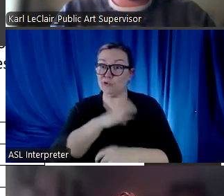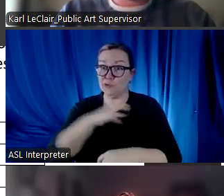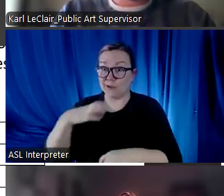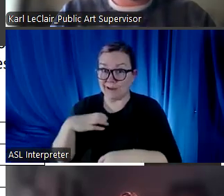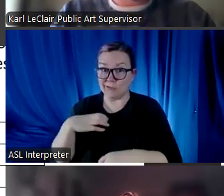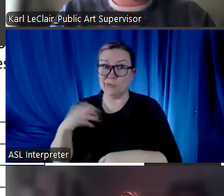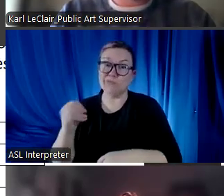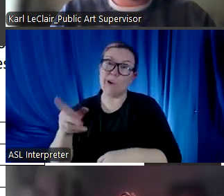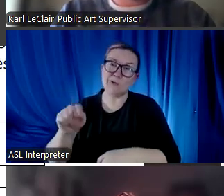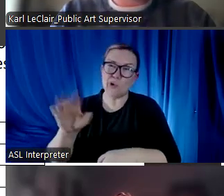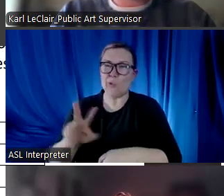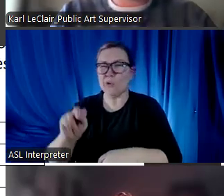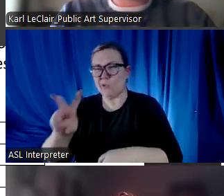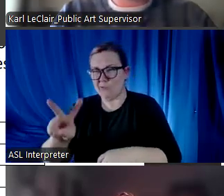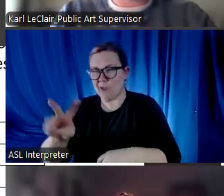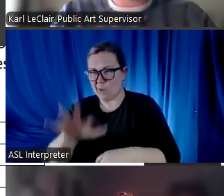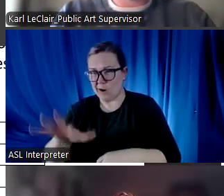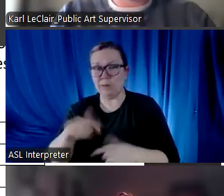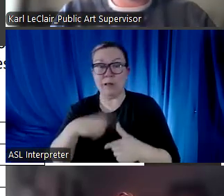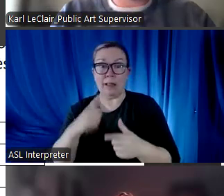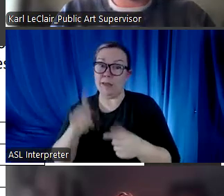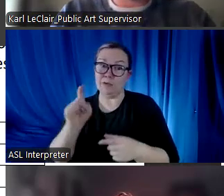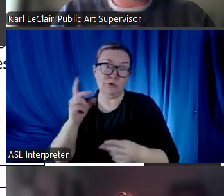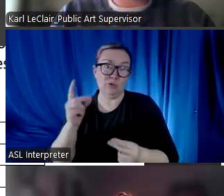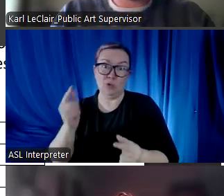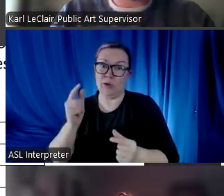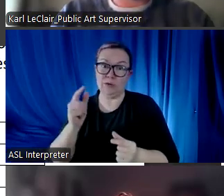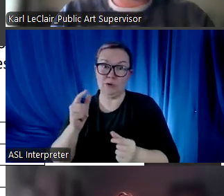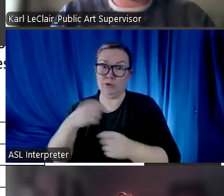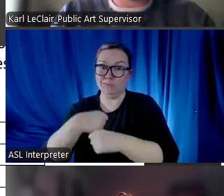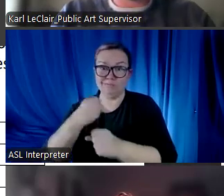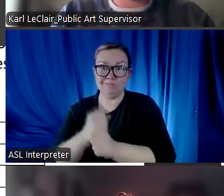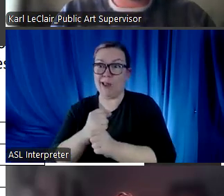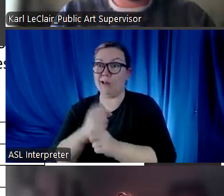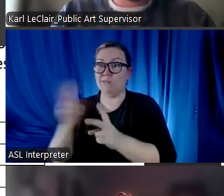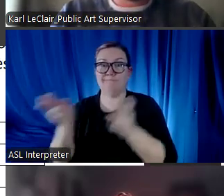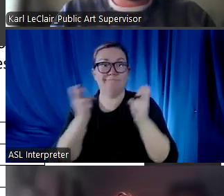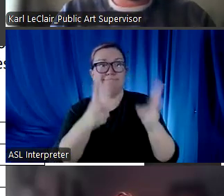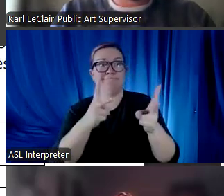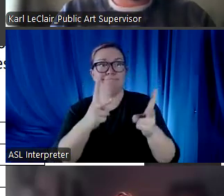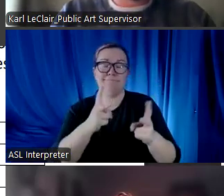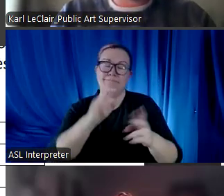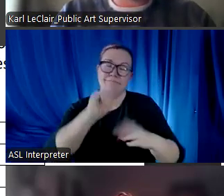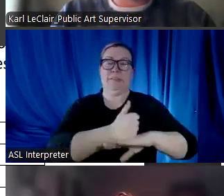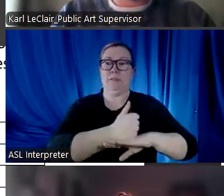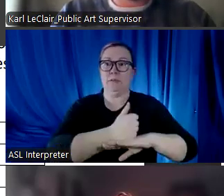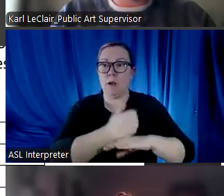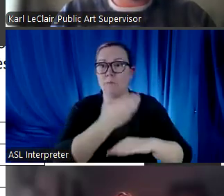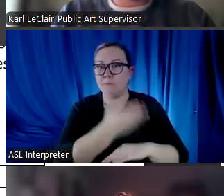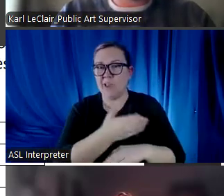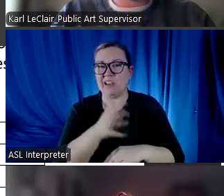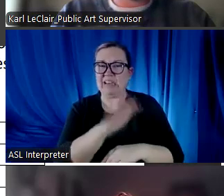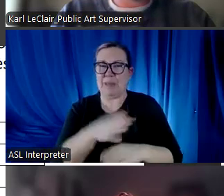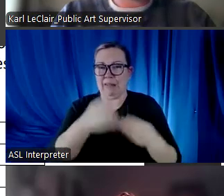timeframe. And then it should be fairly quick to go through the reproduction installation process roughly around the end